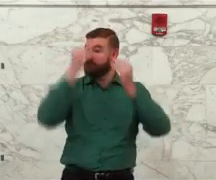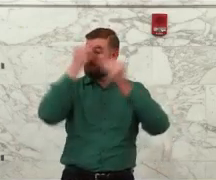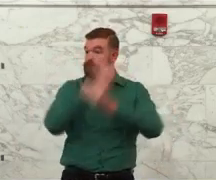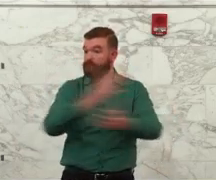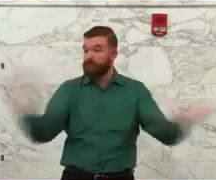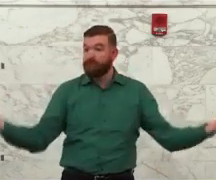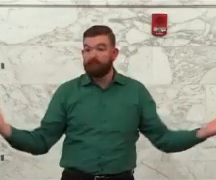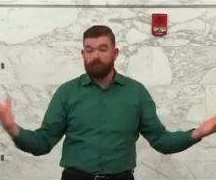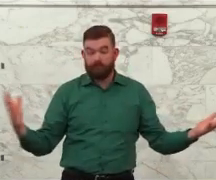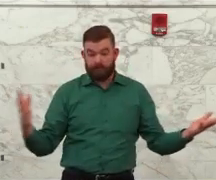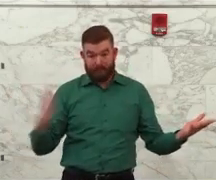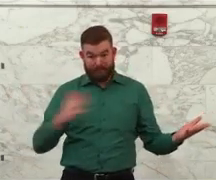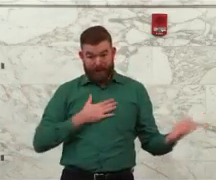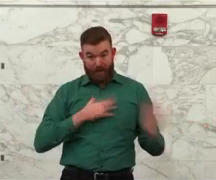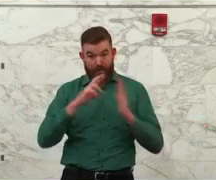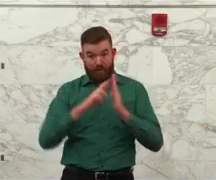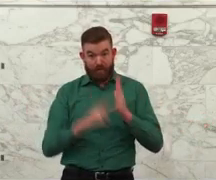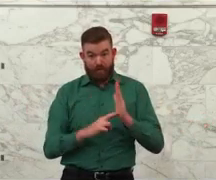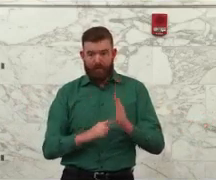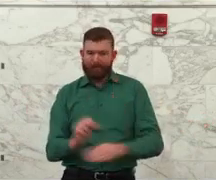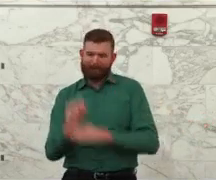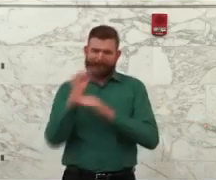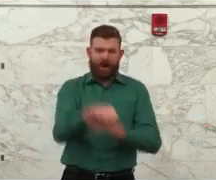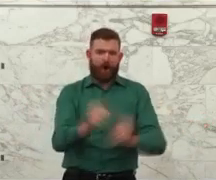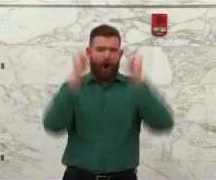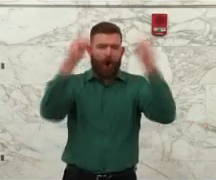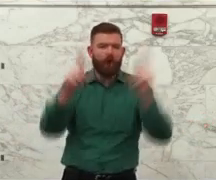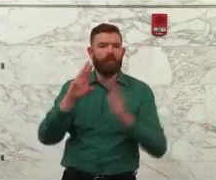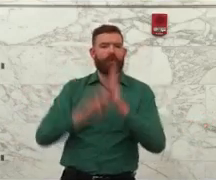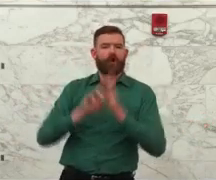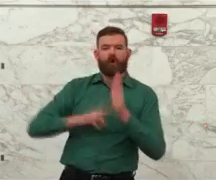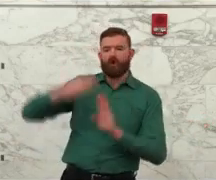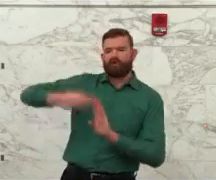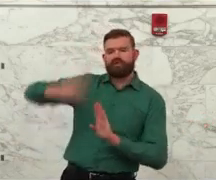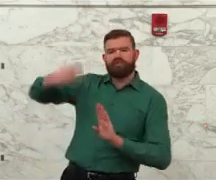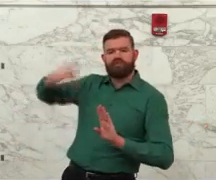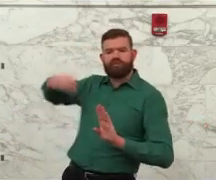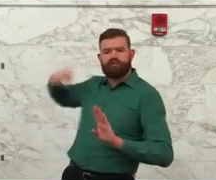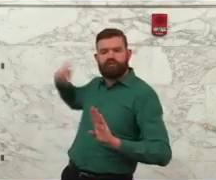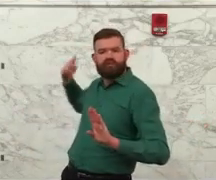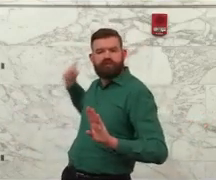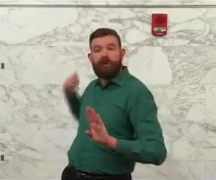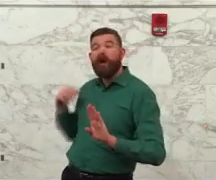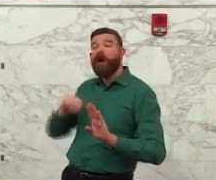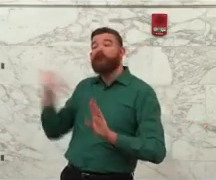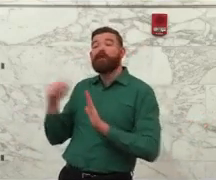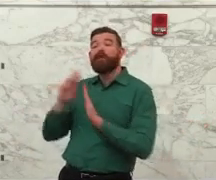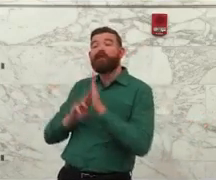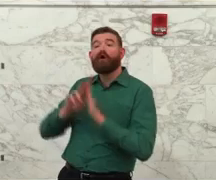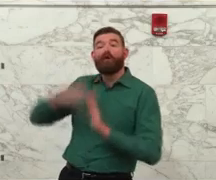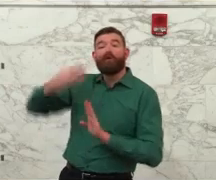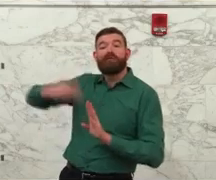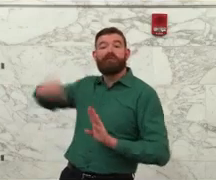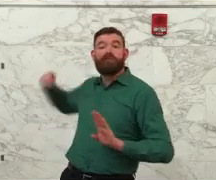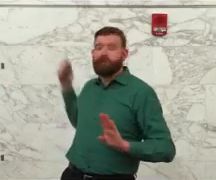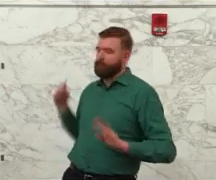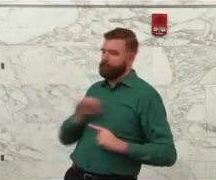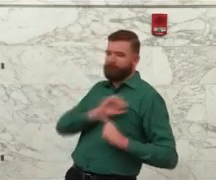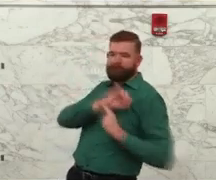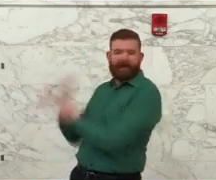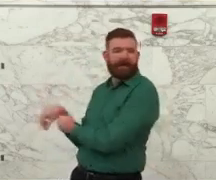other orders issued by county or municipal officials. We cannot have a patchwork of regulations